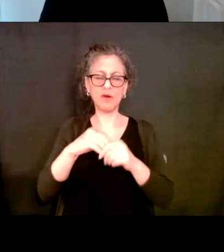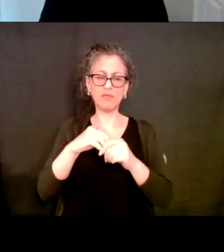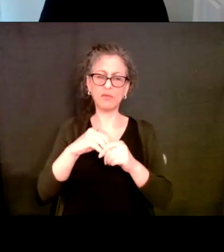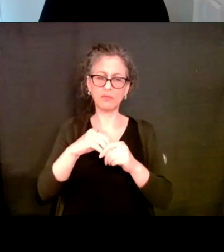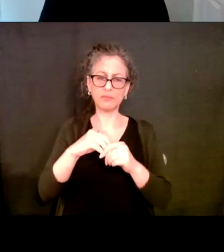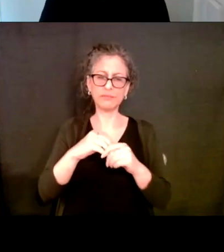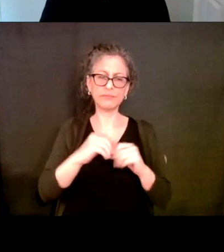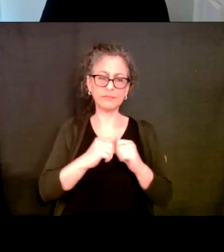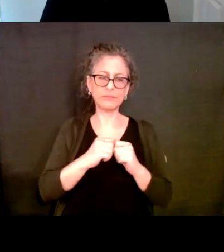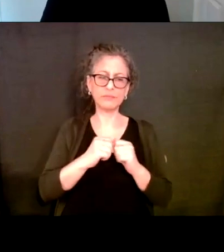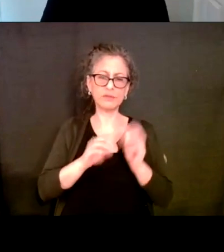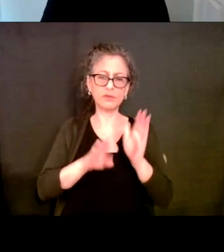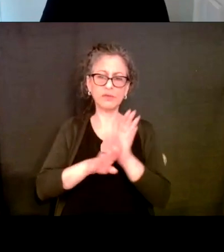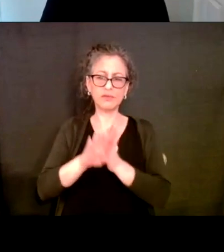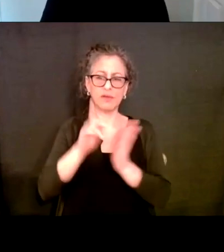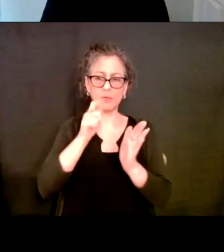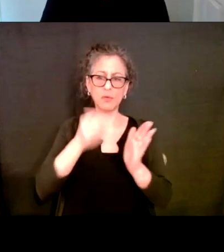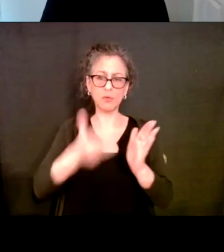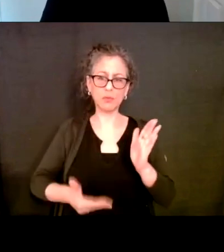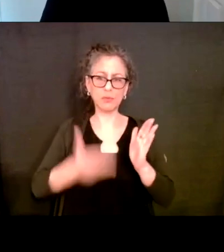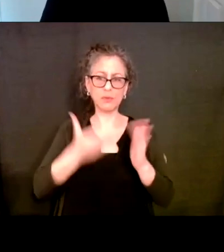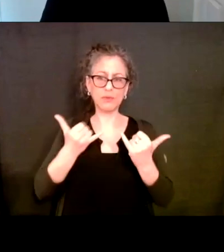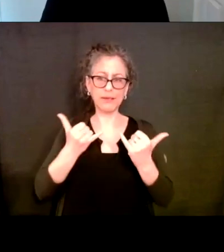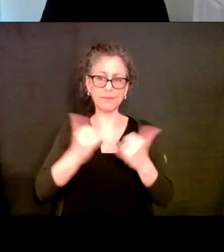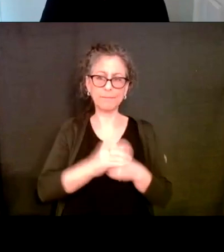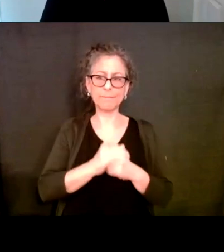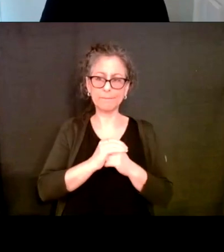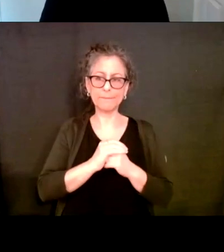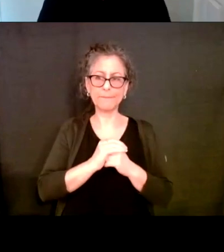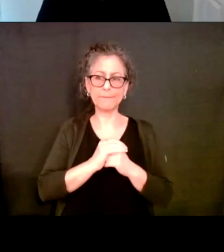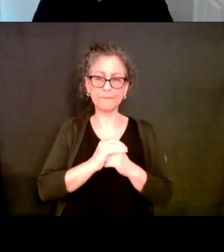in developing who I am today.